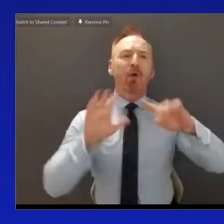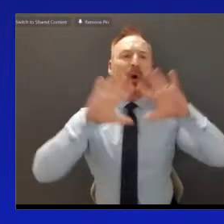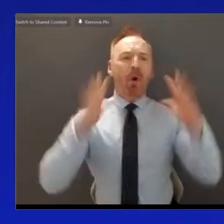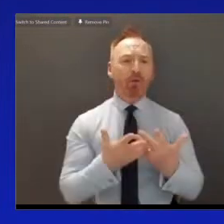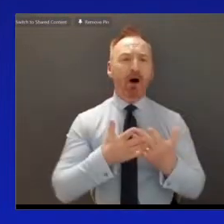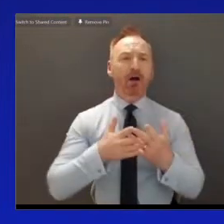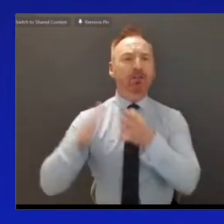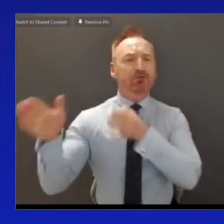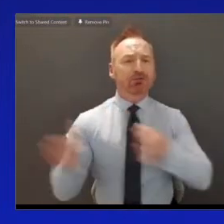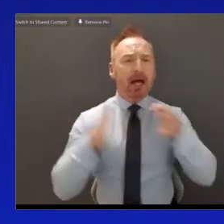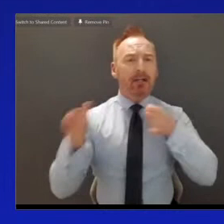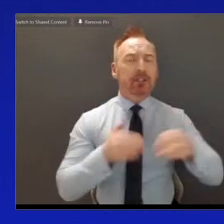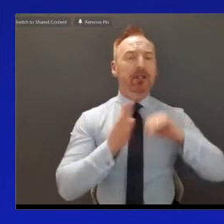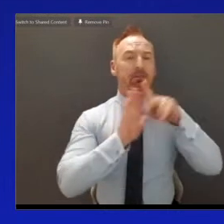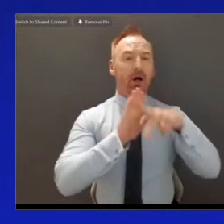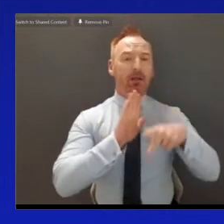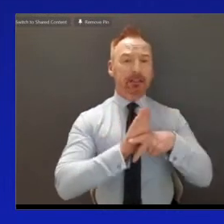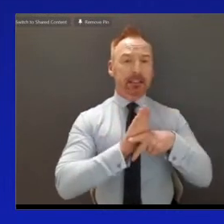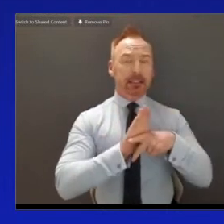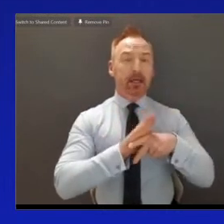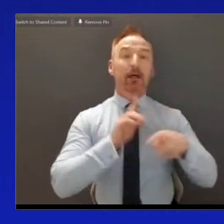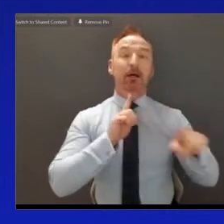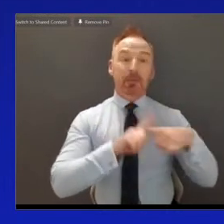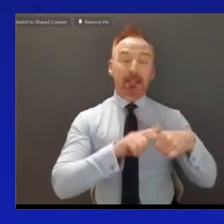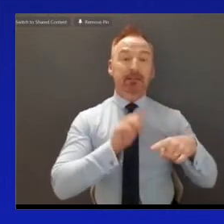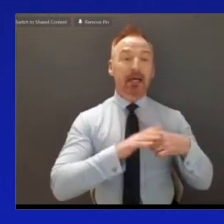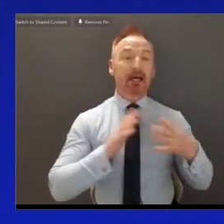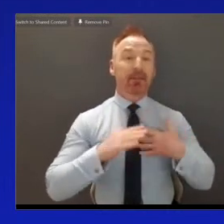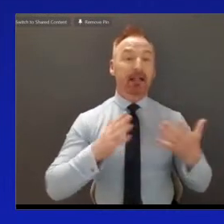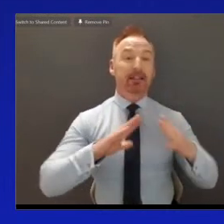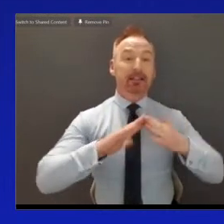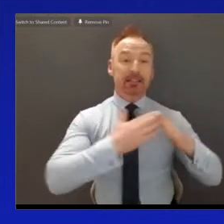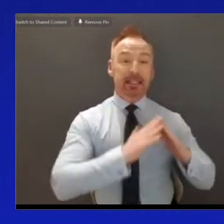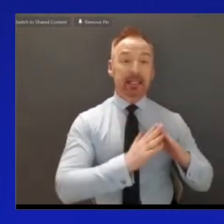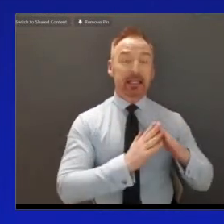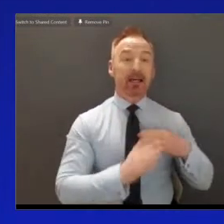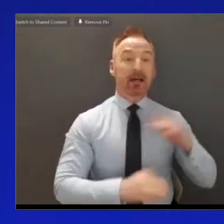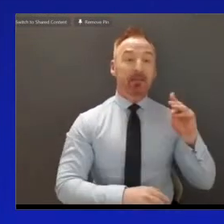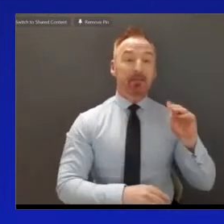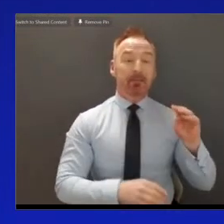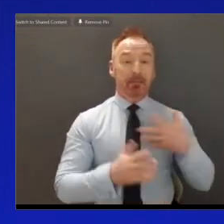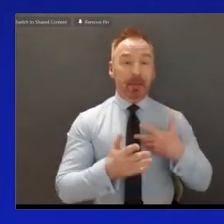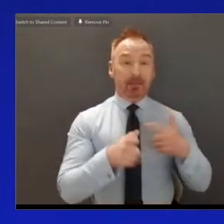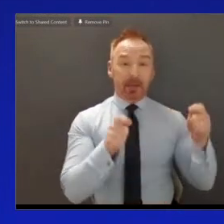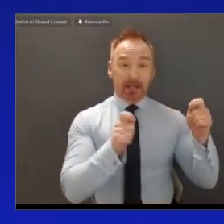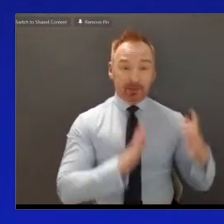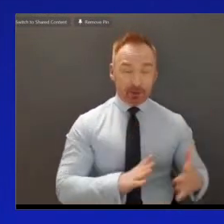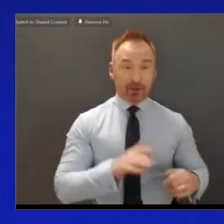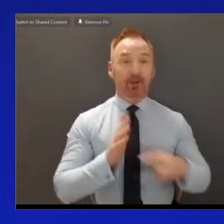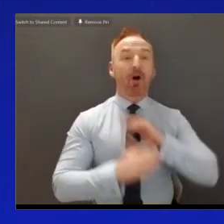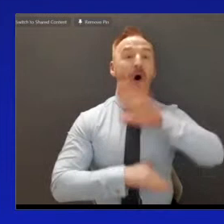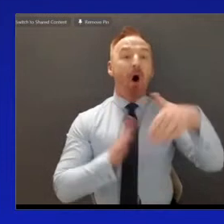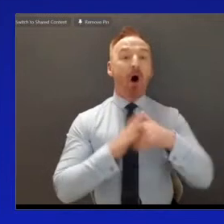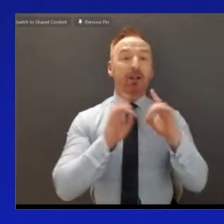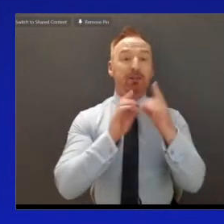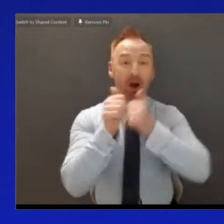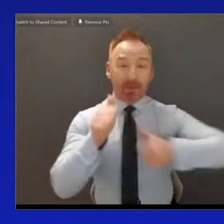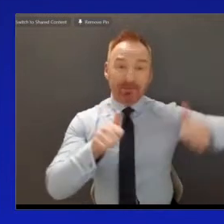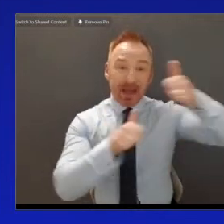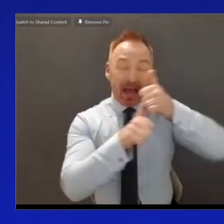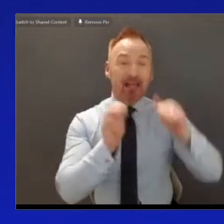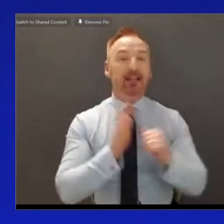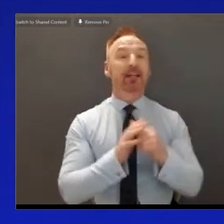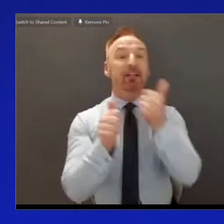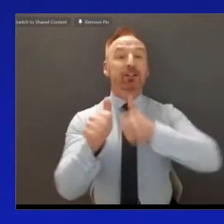policy direction and comprise the city manager, all department heads, the chief of police, Ottawa Public Health medical officers of